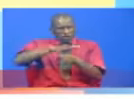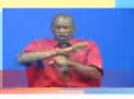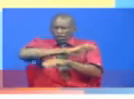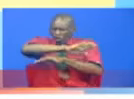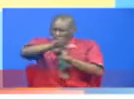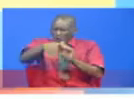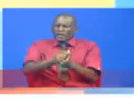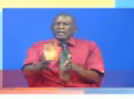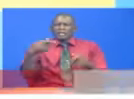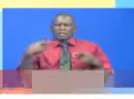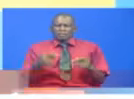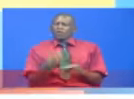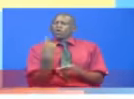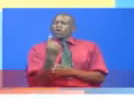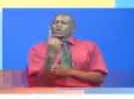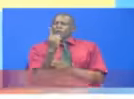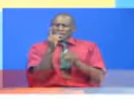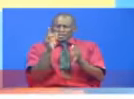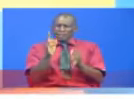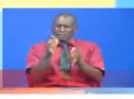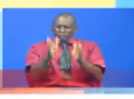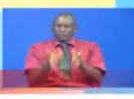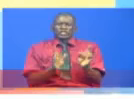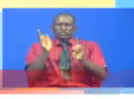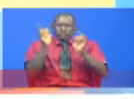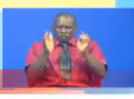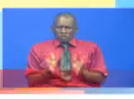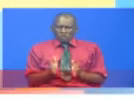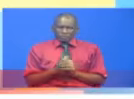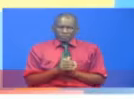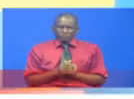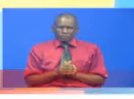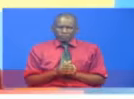Kenyans except one foreigner.